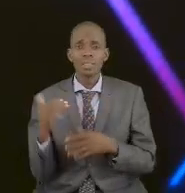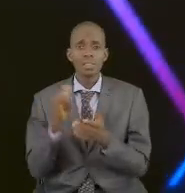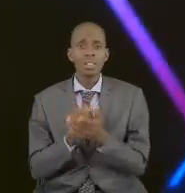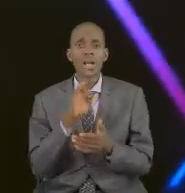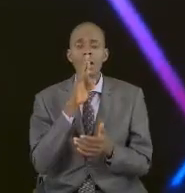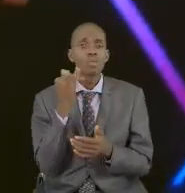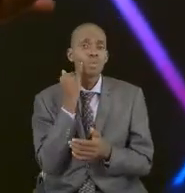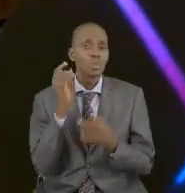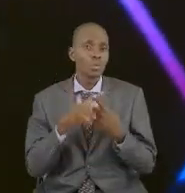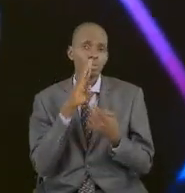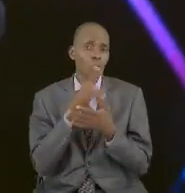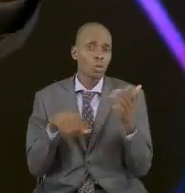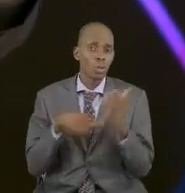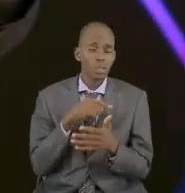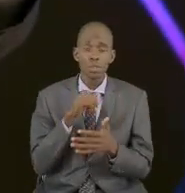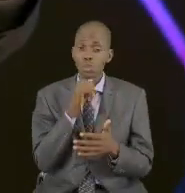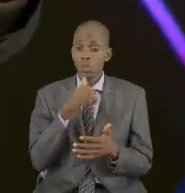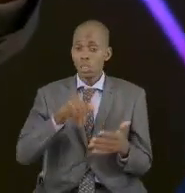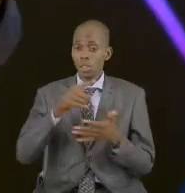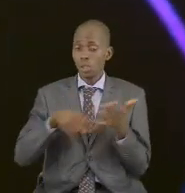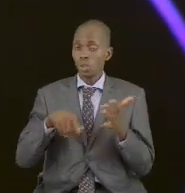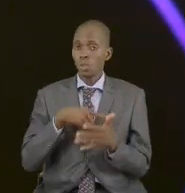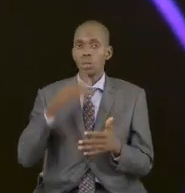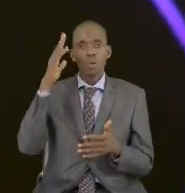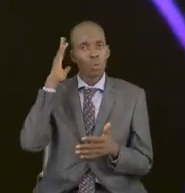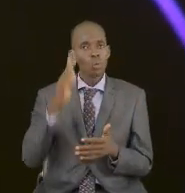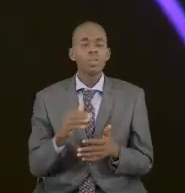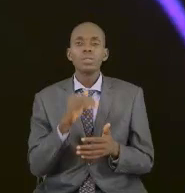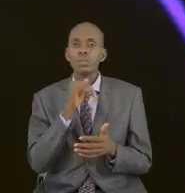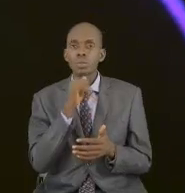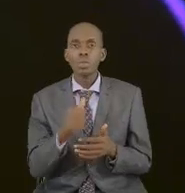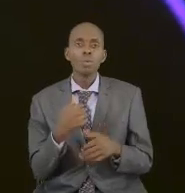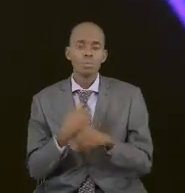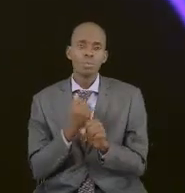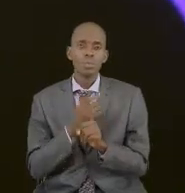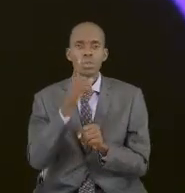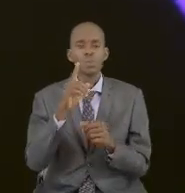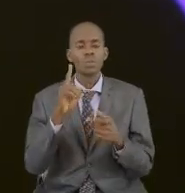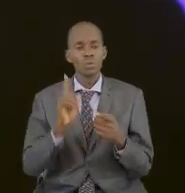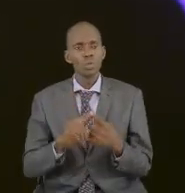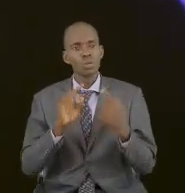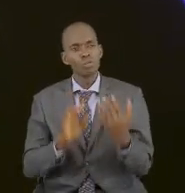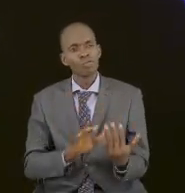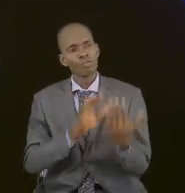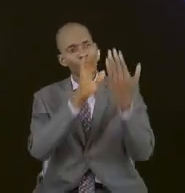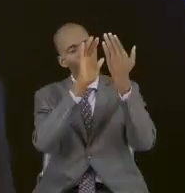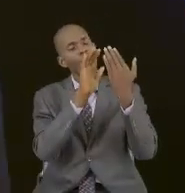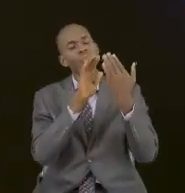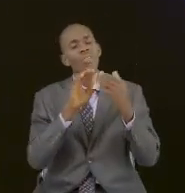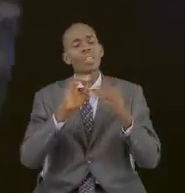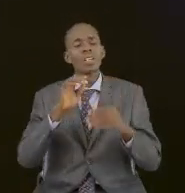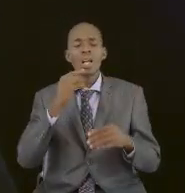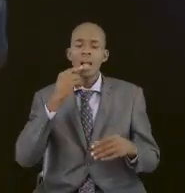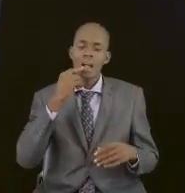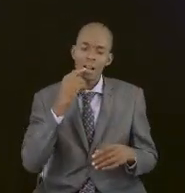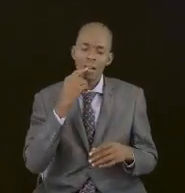been corrected, will then make you to face a bleak empty, regrettable